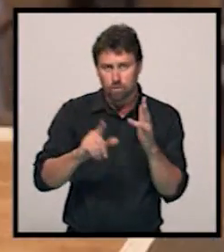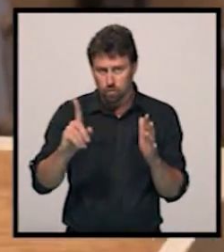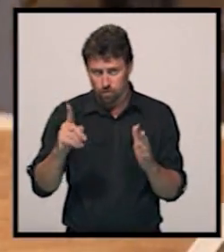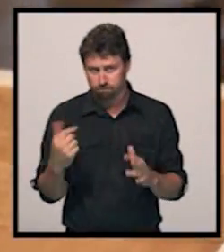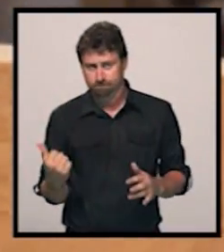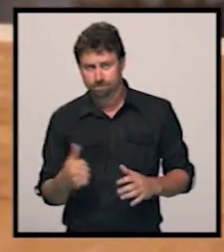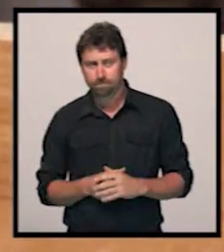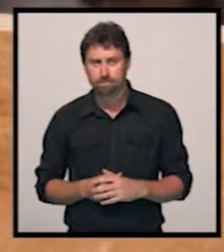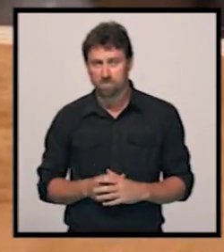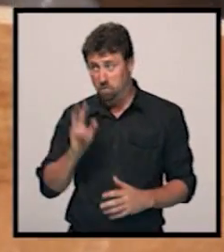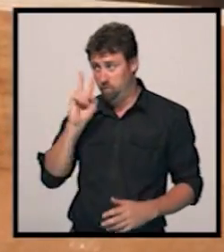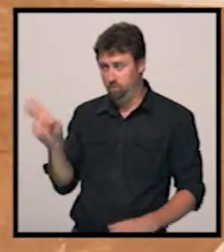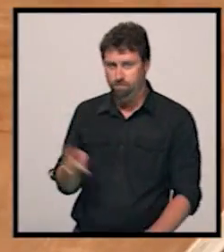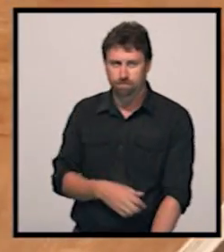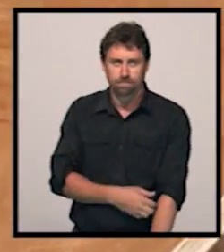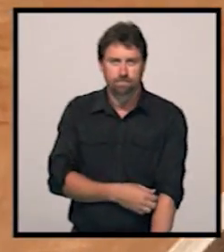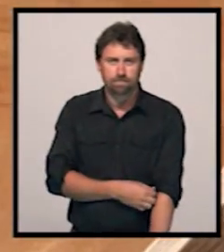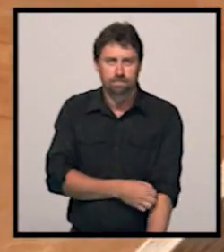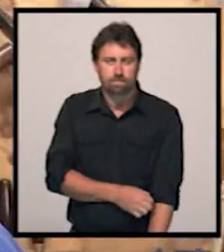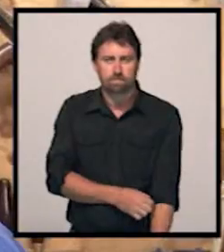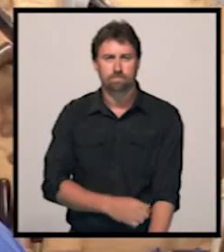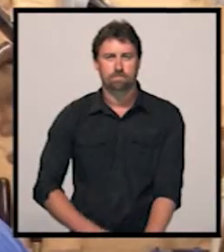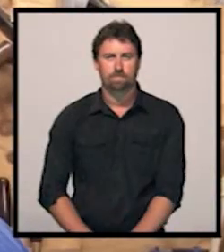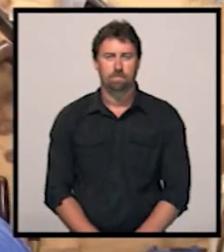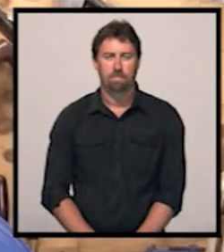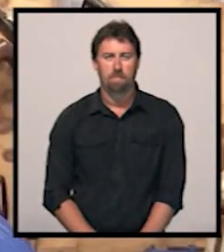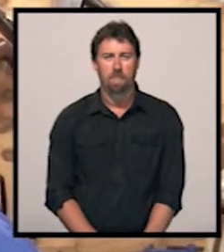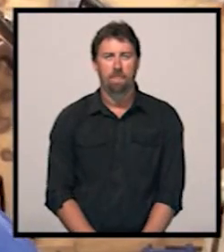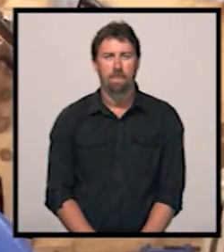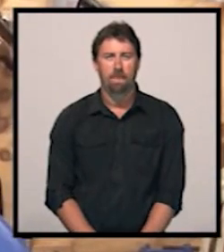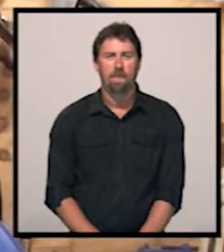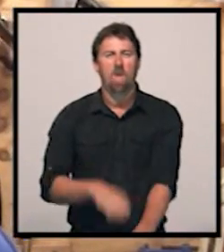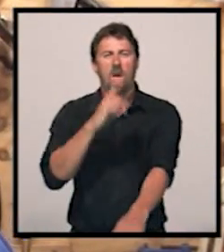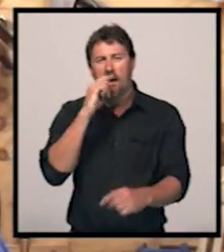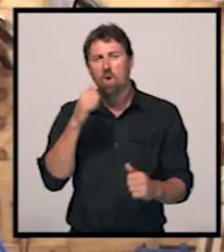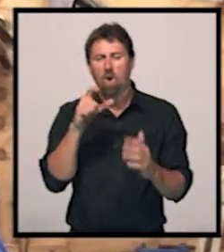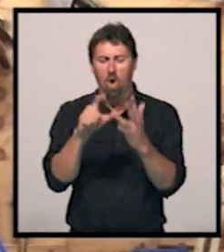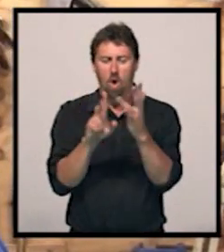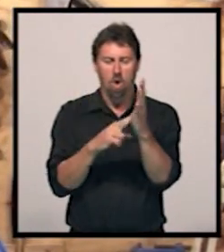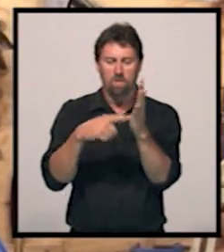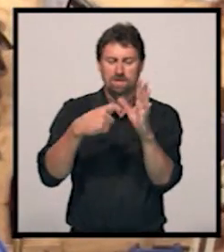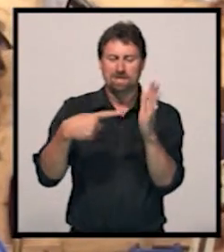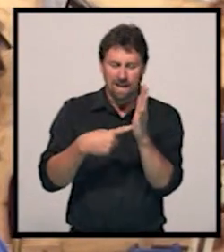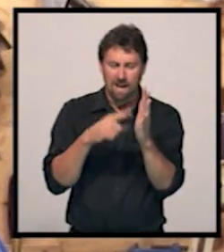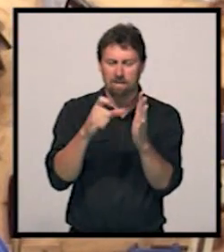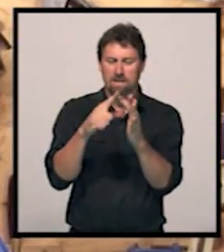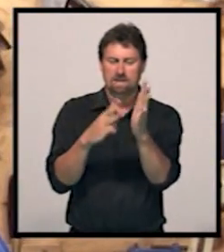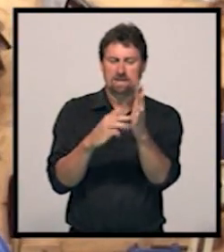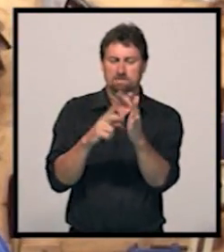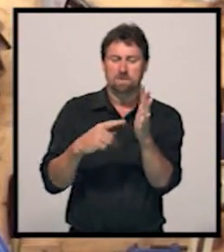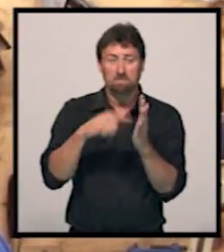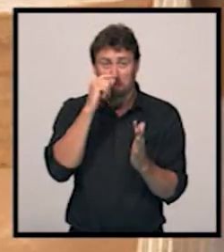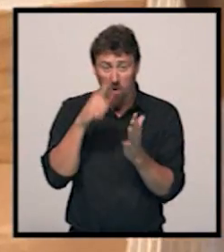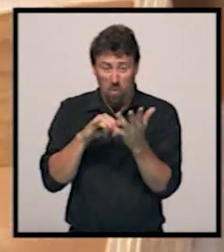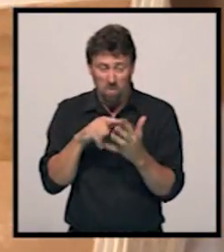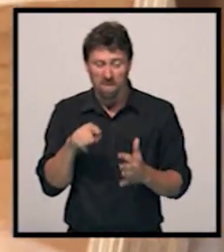and just paint all the way around the box. Now you can use contact cement for this. I've used in the past, but I find over